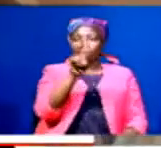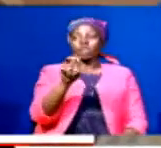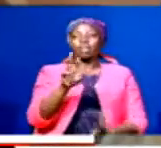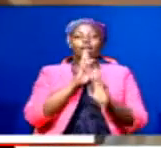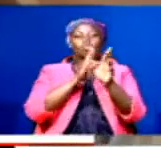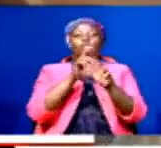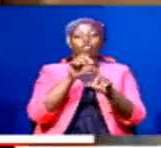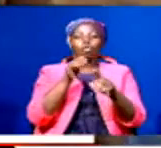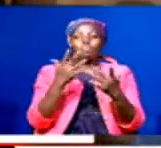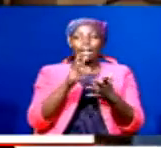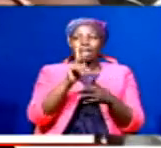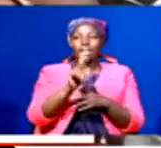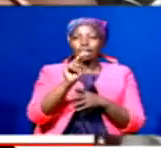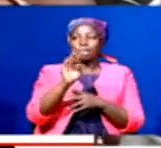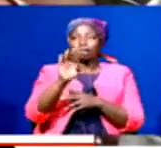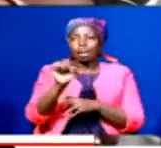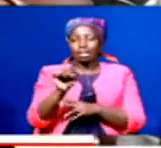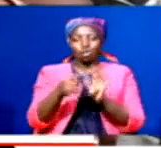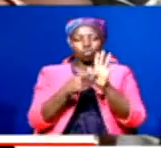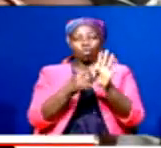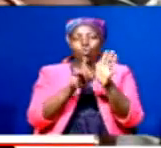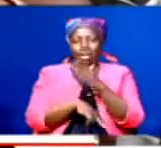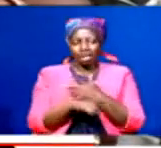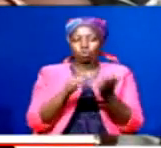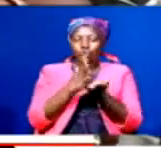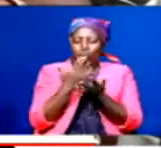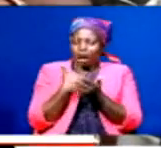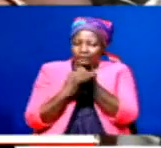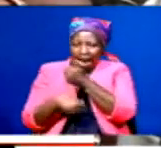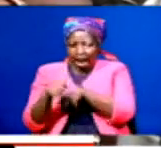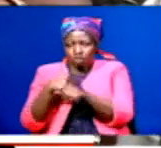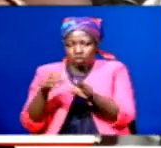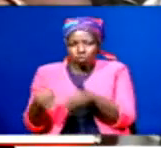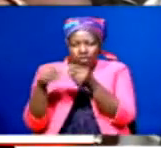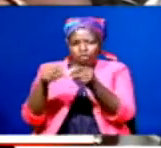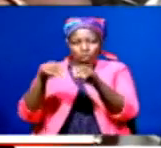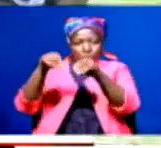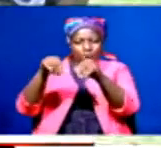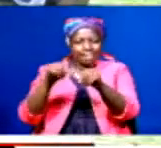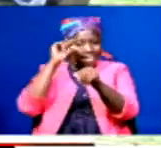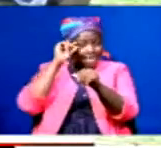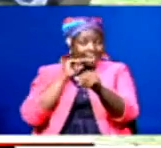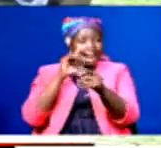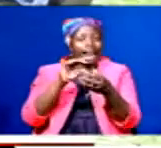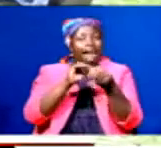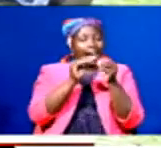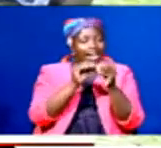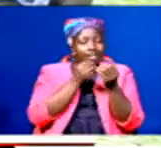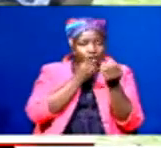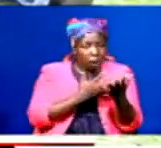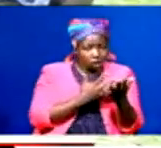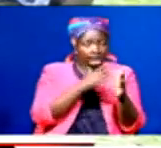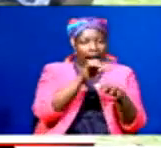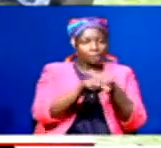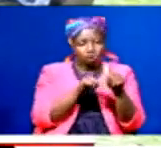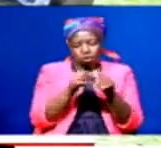Bureau of Statistics indicates that while there have been efforts to produce quality and relevant gender statistics in response to the growing